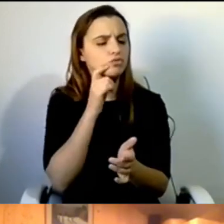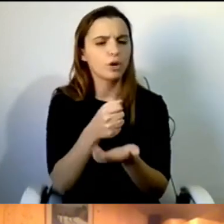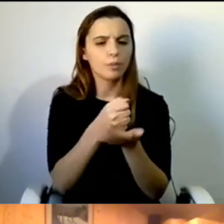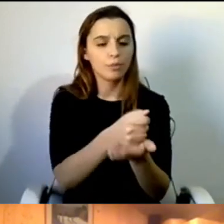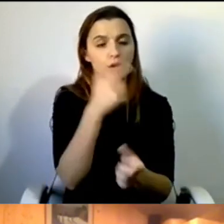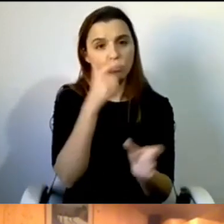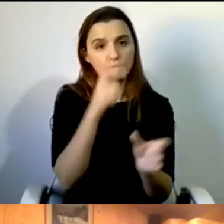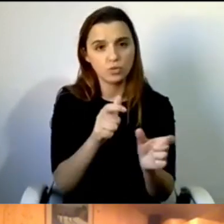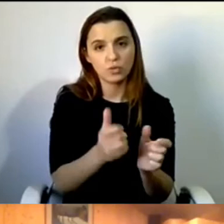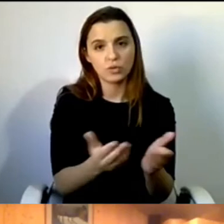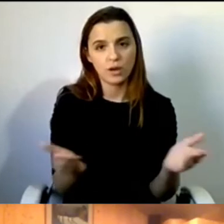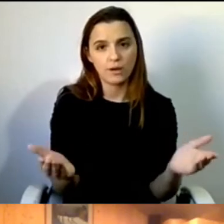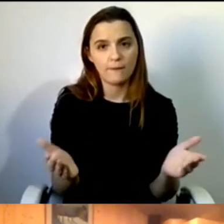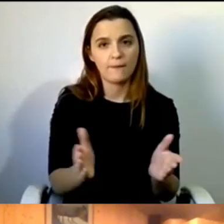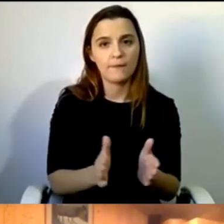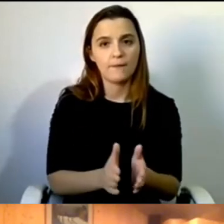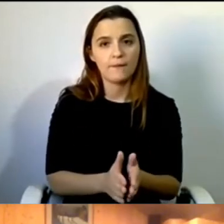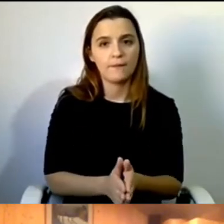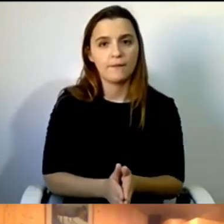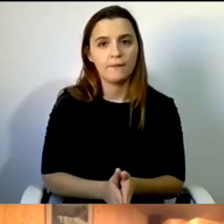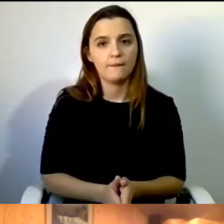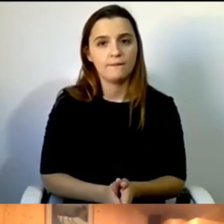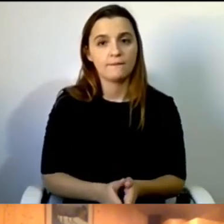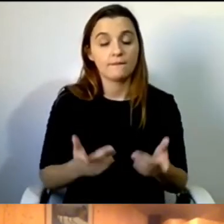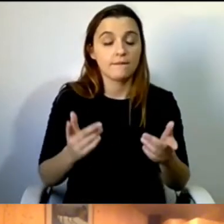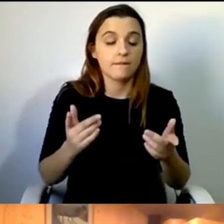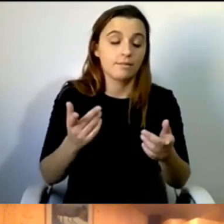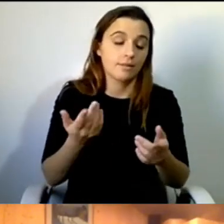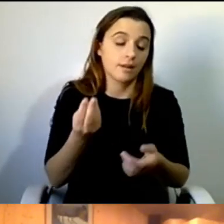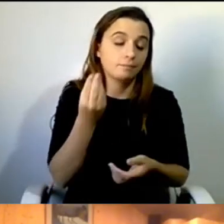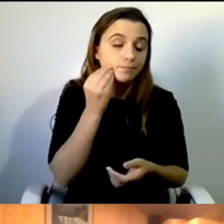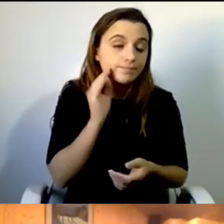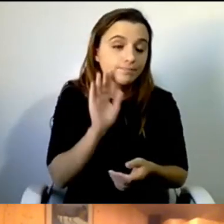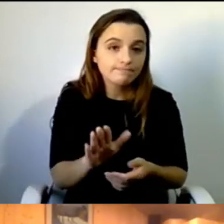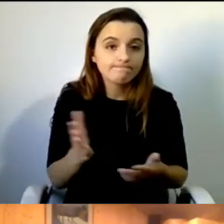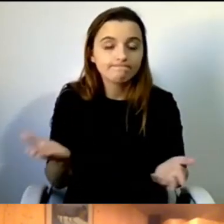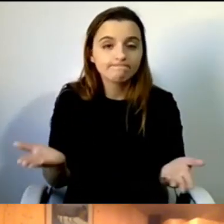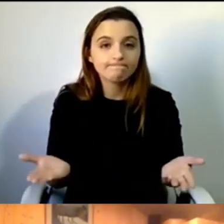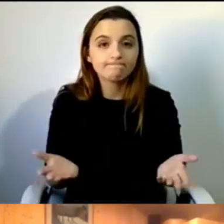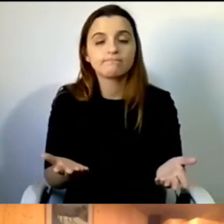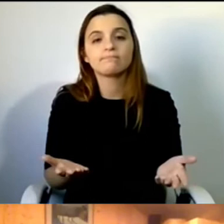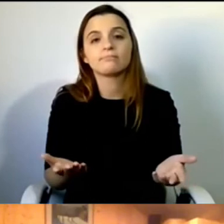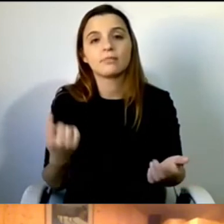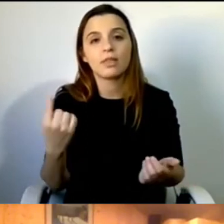this is what it is. And during these times, there have been different tools that have, you know, used for